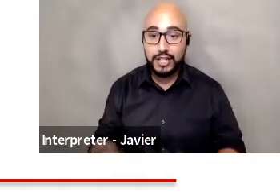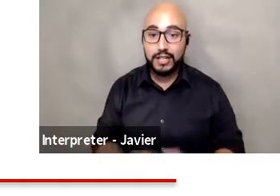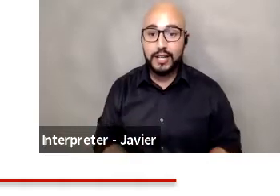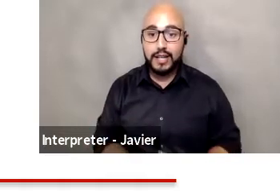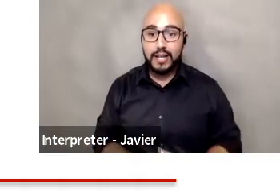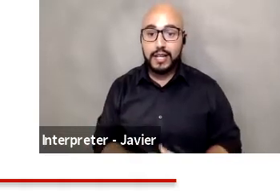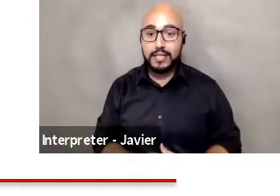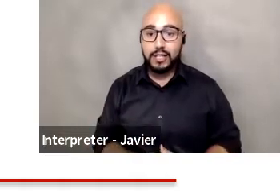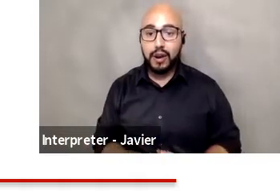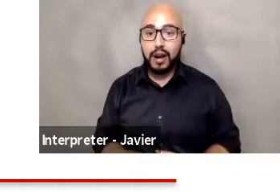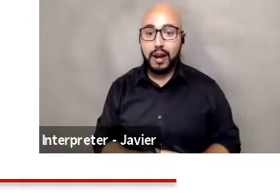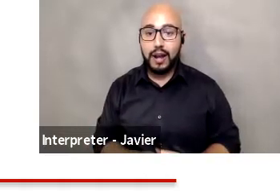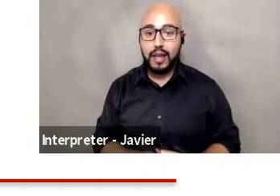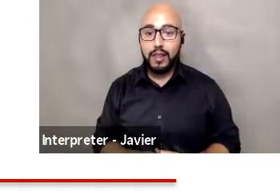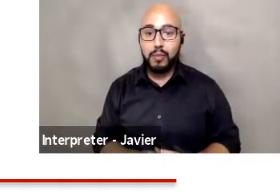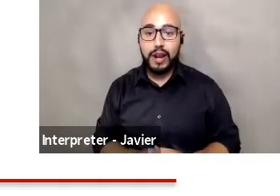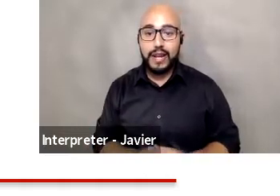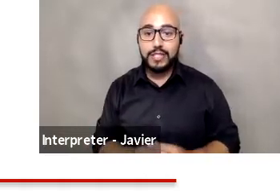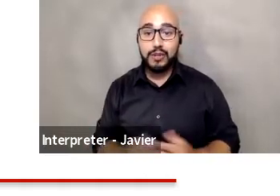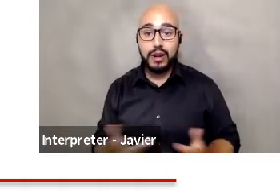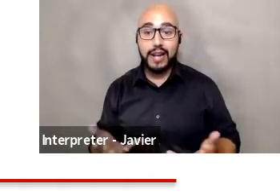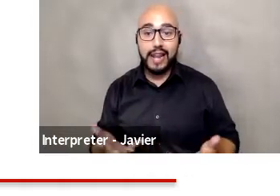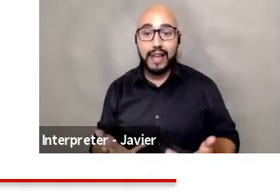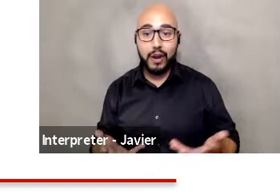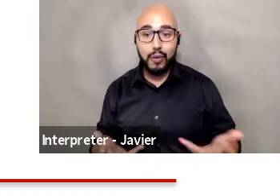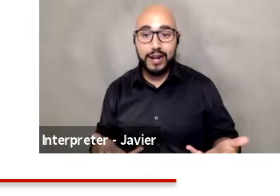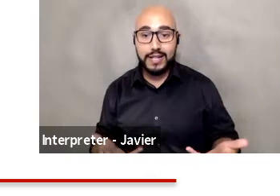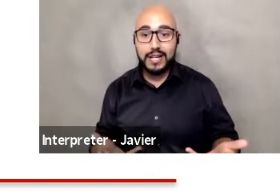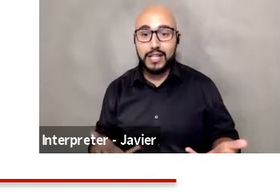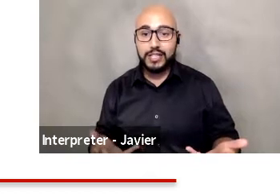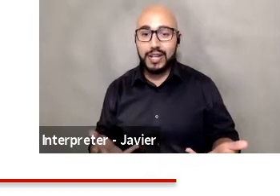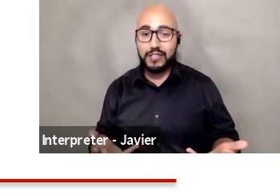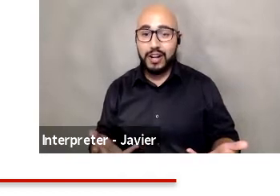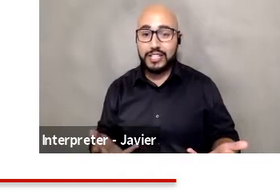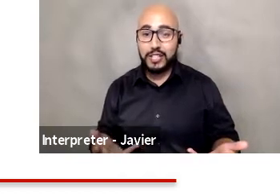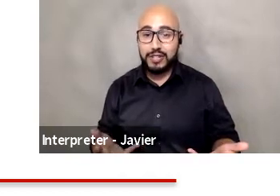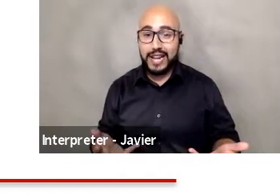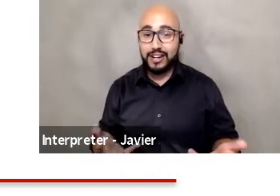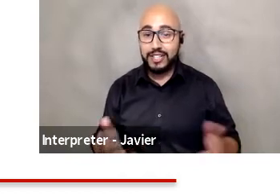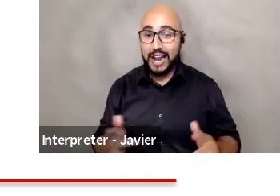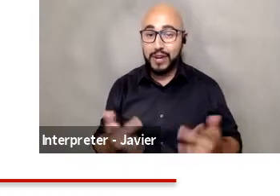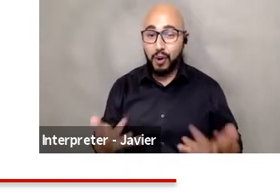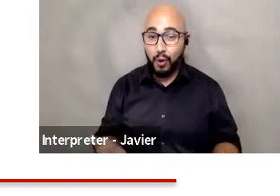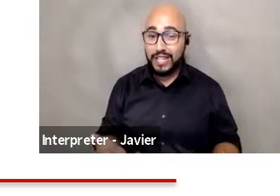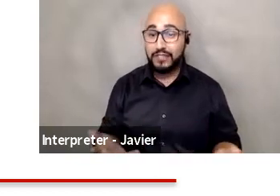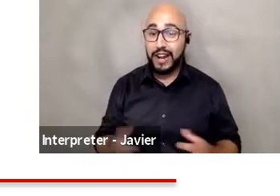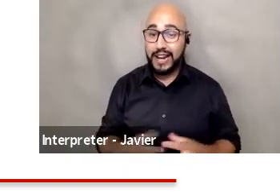we're teaching. And so the point is to gain that awareness. So as far as note takers and recordings for